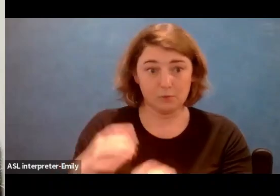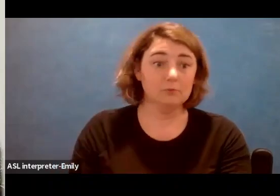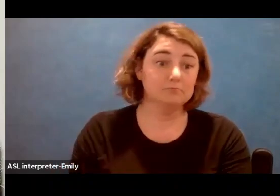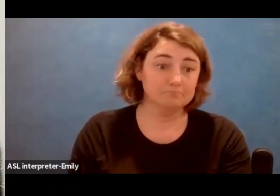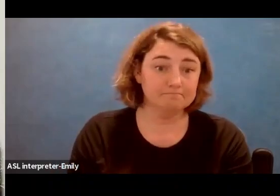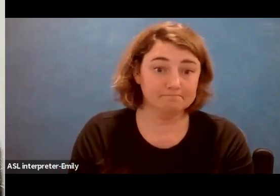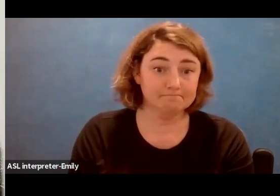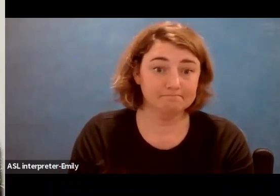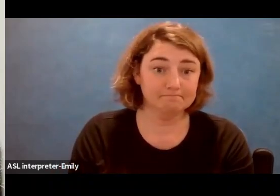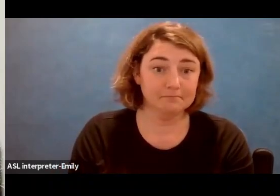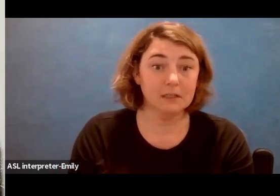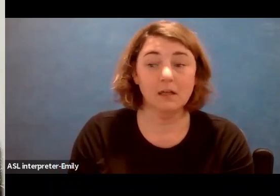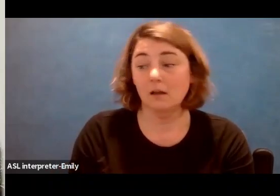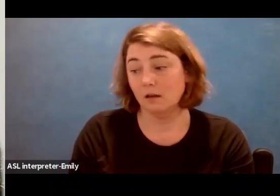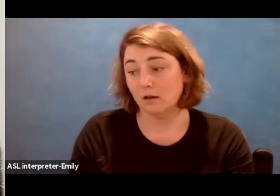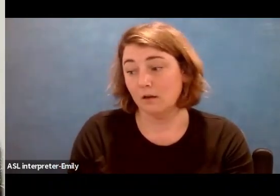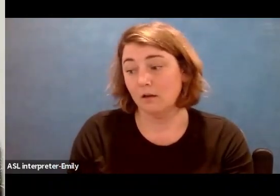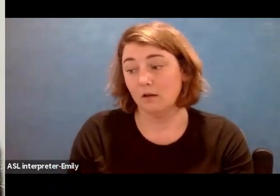but